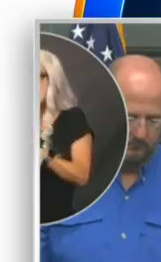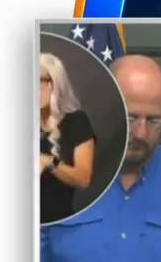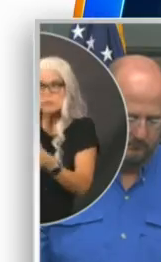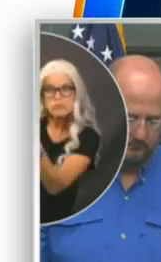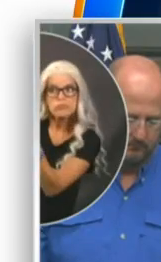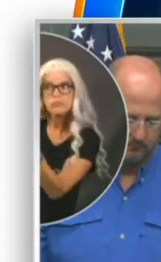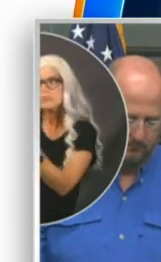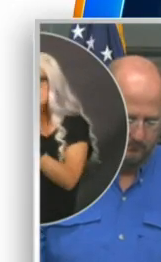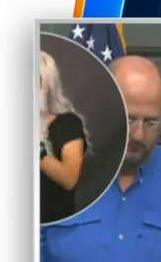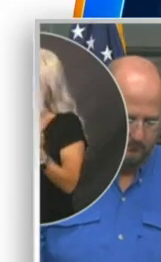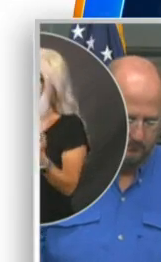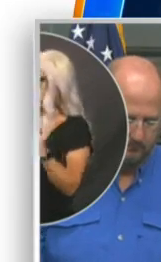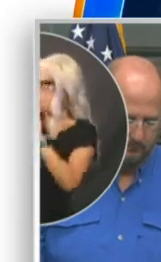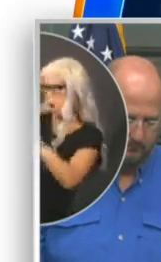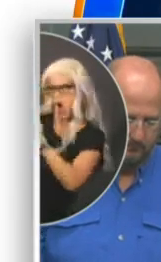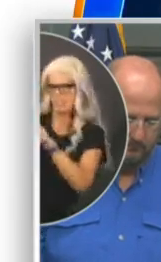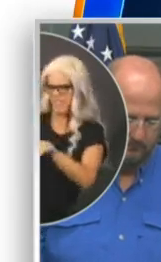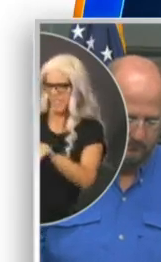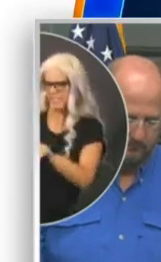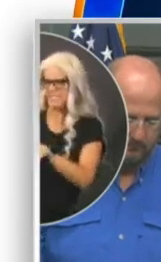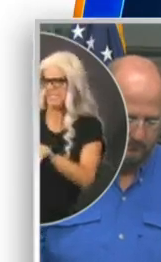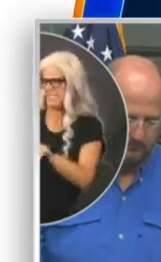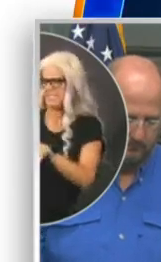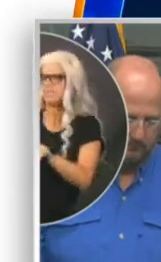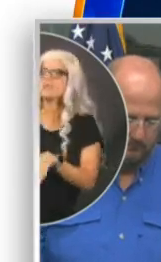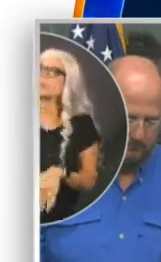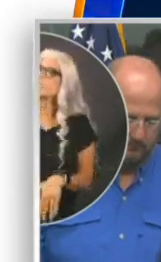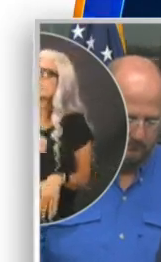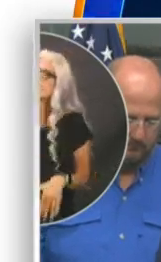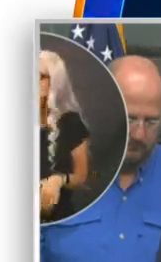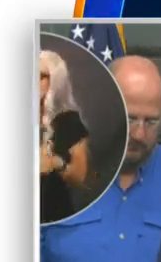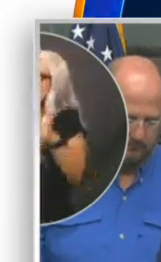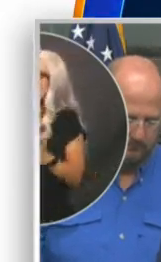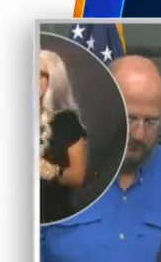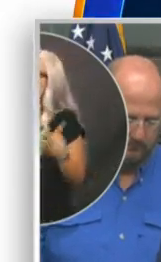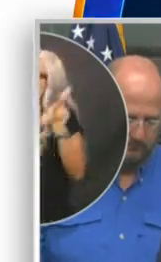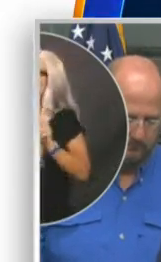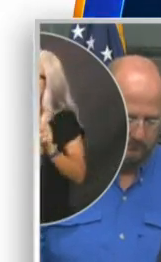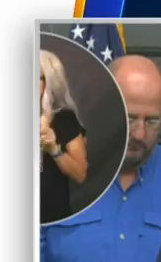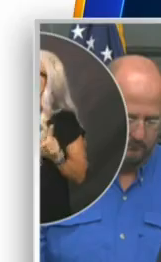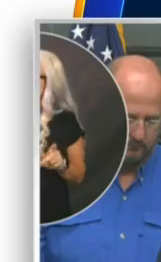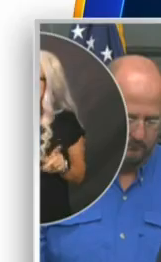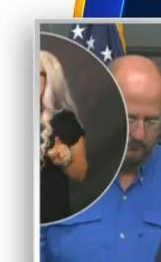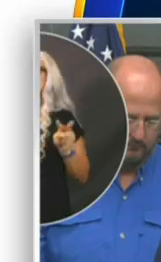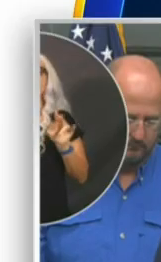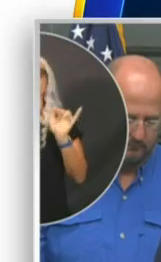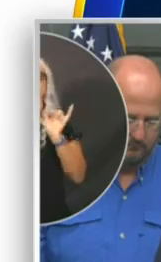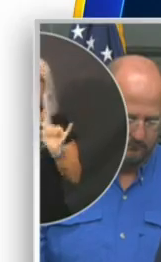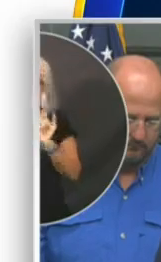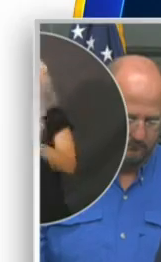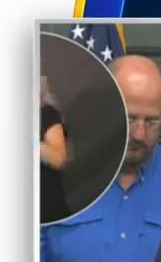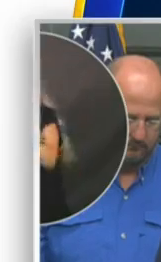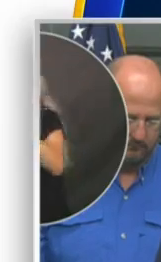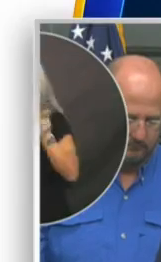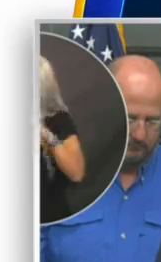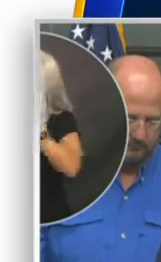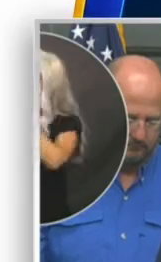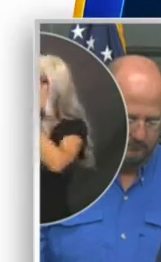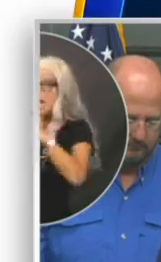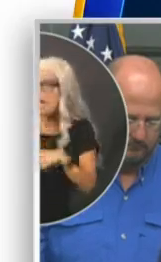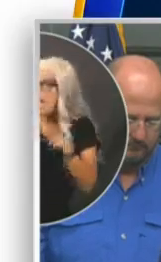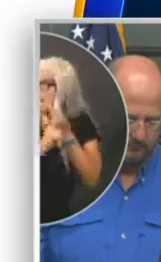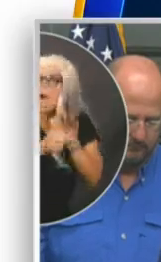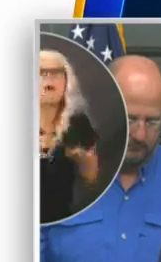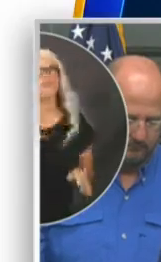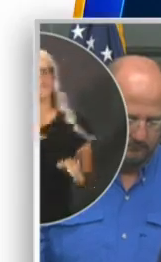ready to go. I think most people heeded the warnings of doing the evacuations in those very sensitive locations,